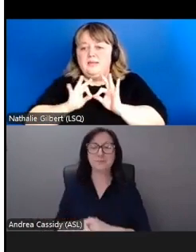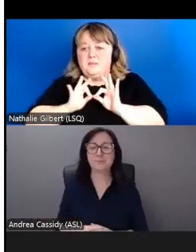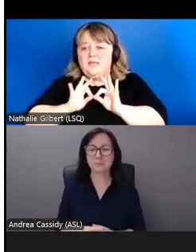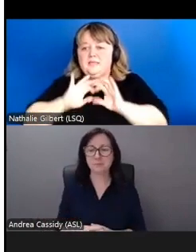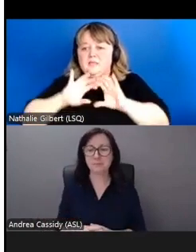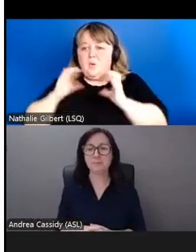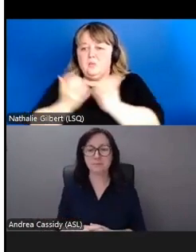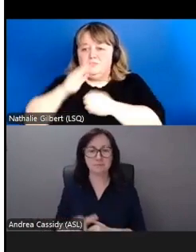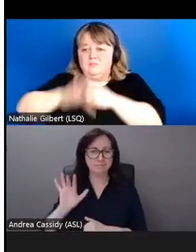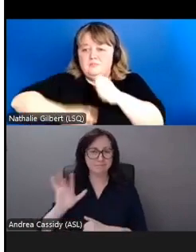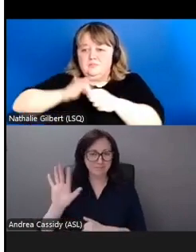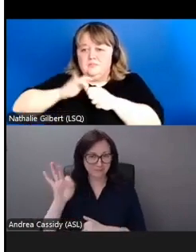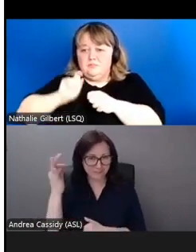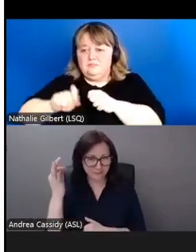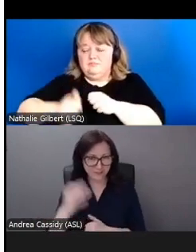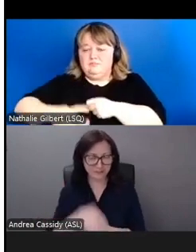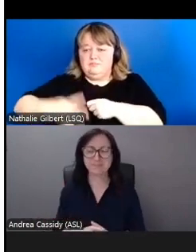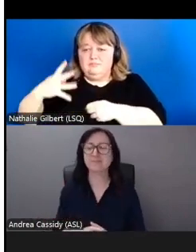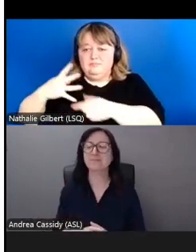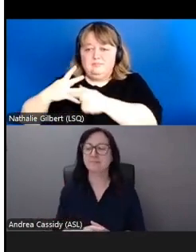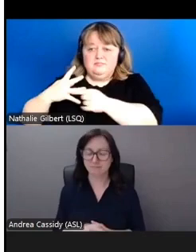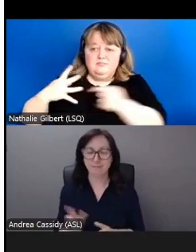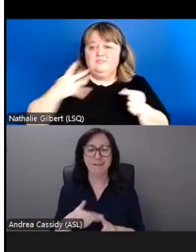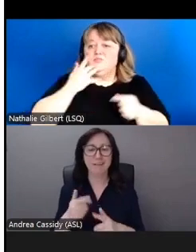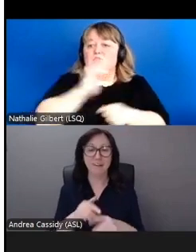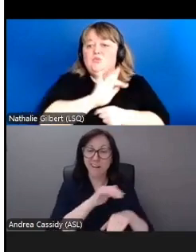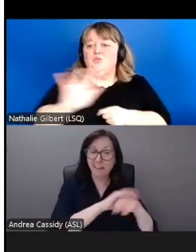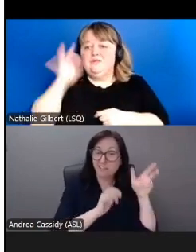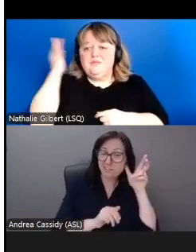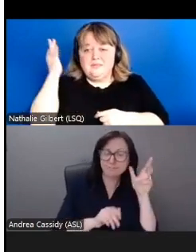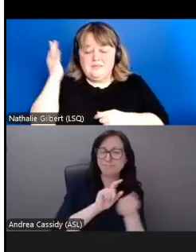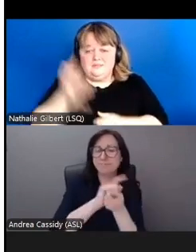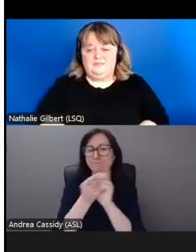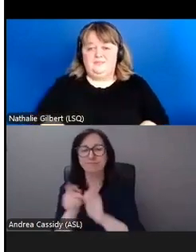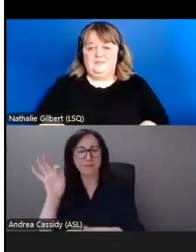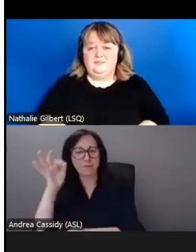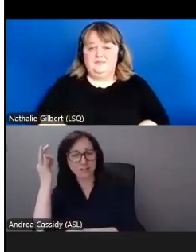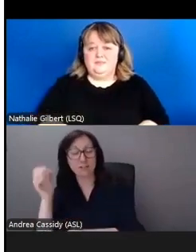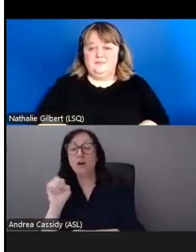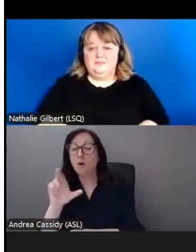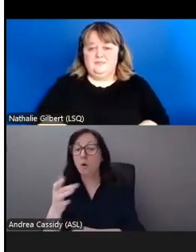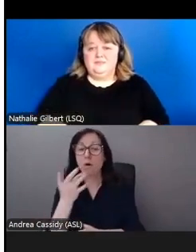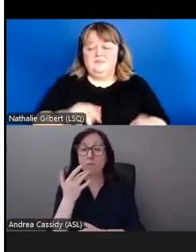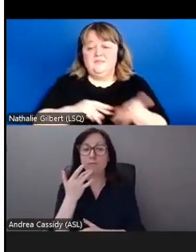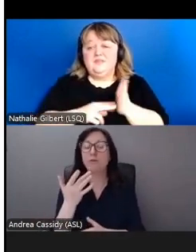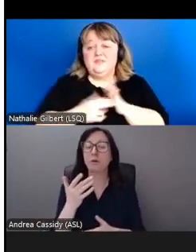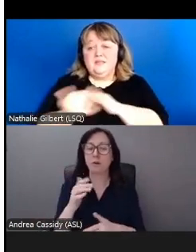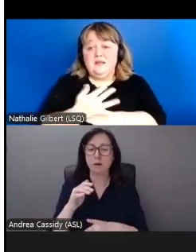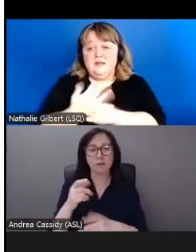Click on French. You will now hear the French, as well as the original audio at a much lower